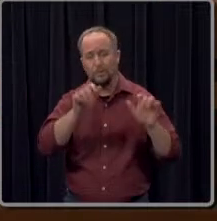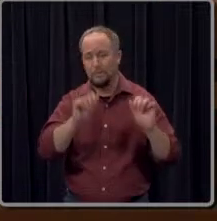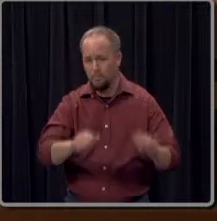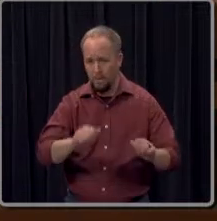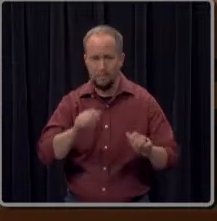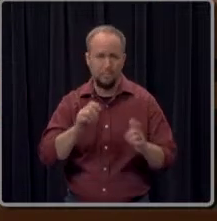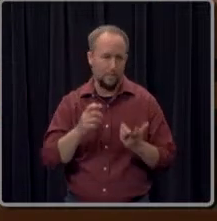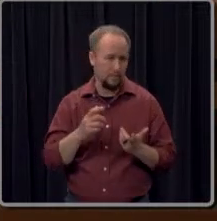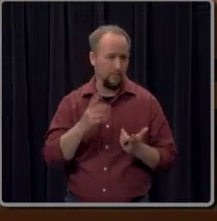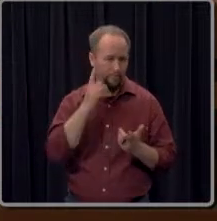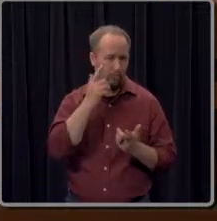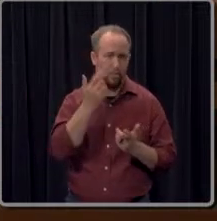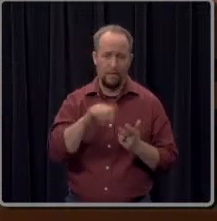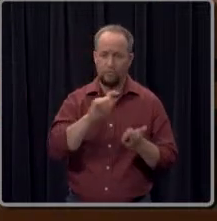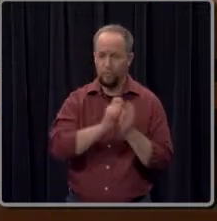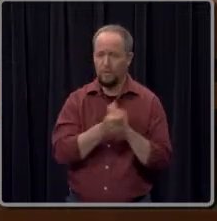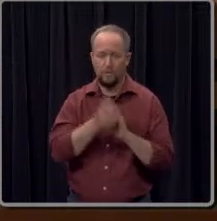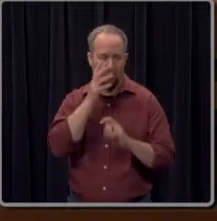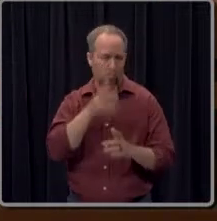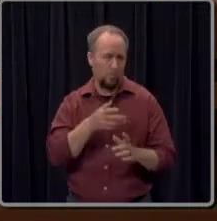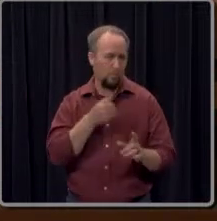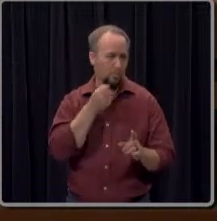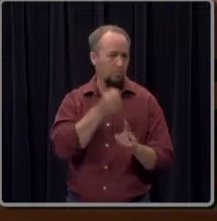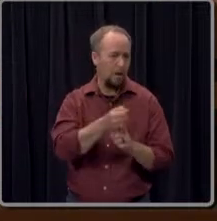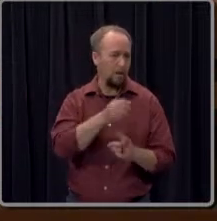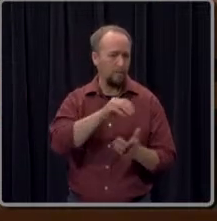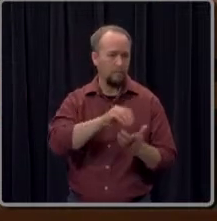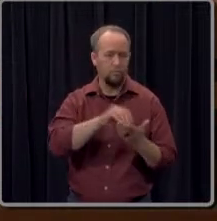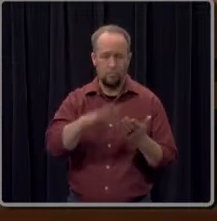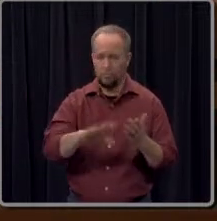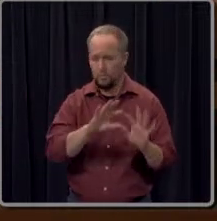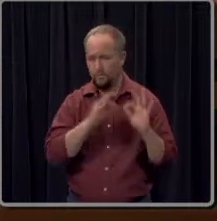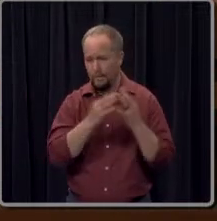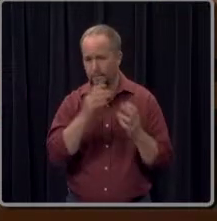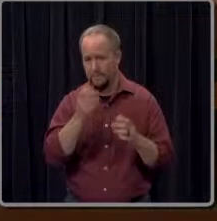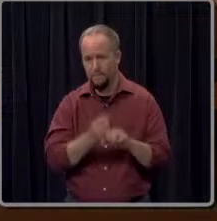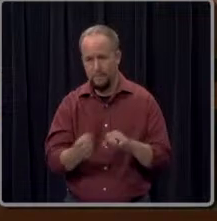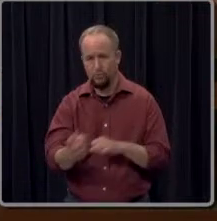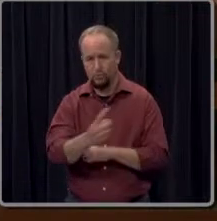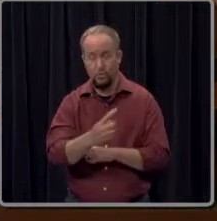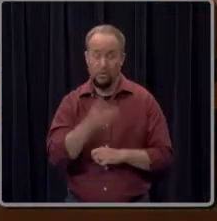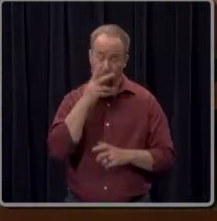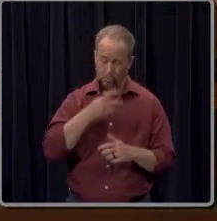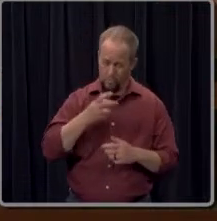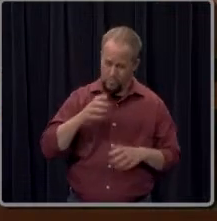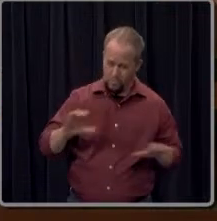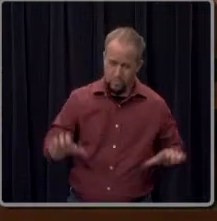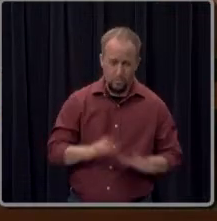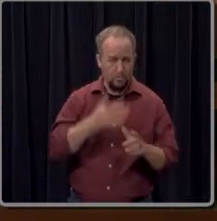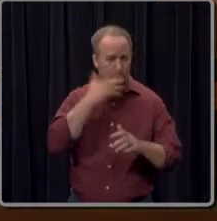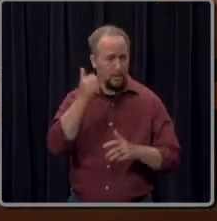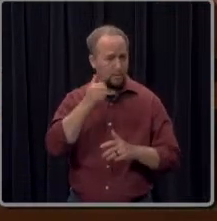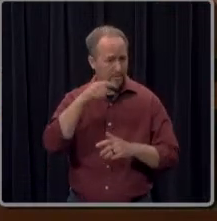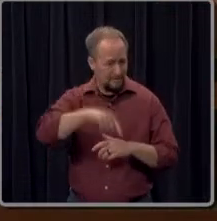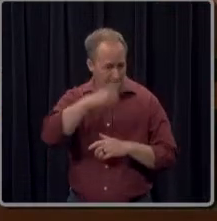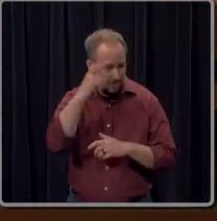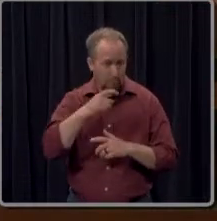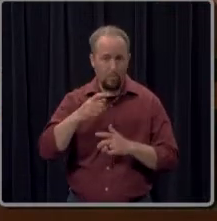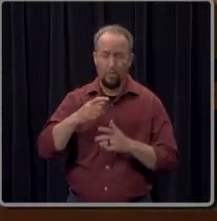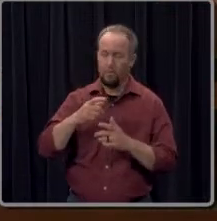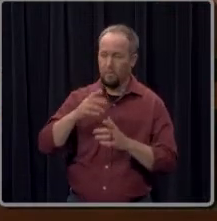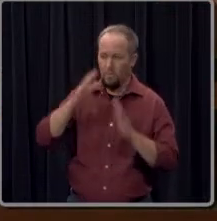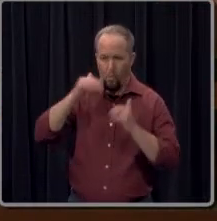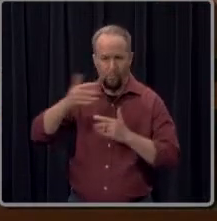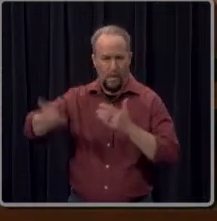for the changes that will impact our students and our families next year. And we're going to try very hard over the summer to work with DS to hire every single